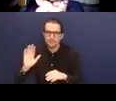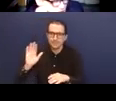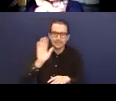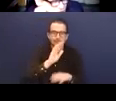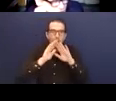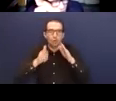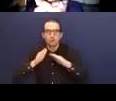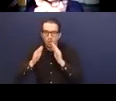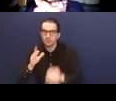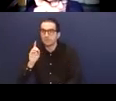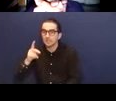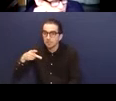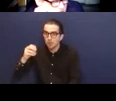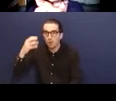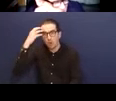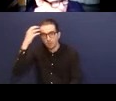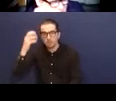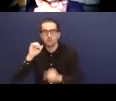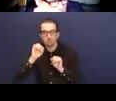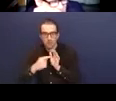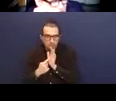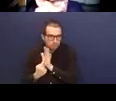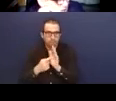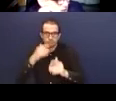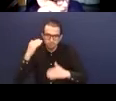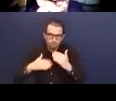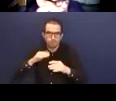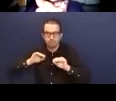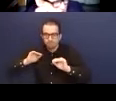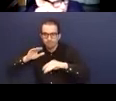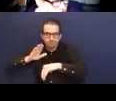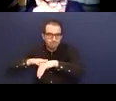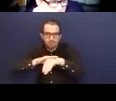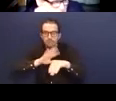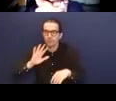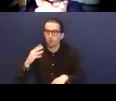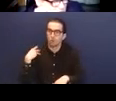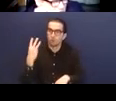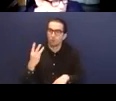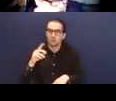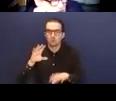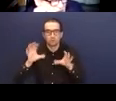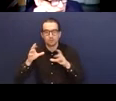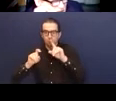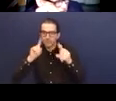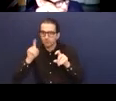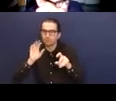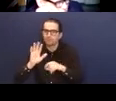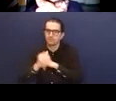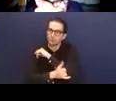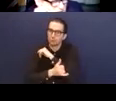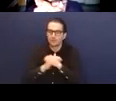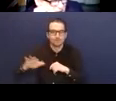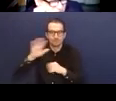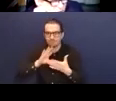Australian Foreign Affairs and Trade Ministry. Since the production of the Kiribati monograph, detailed analysis has also